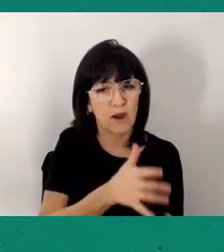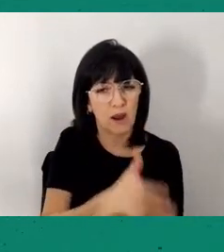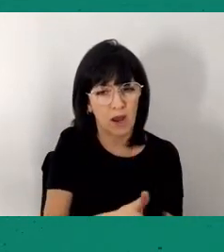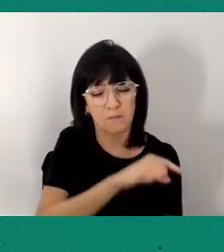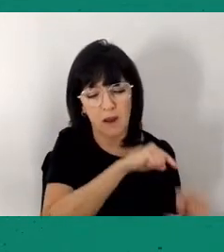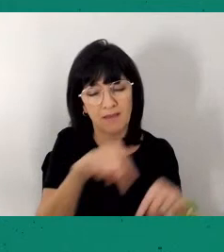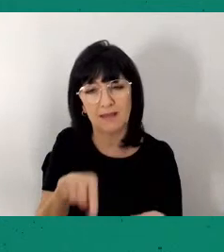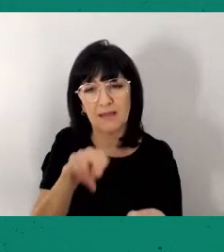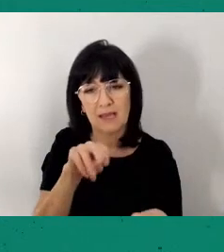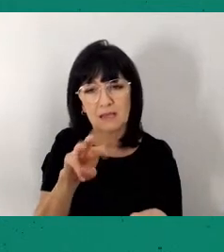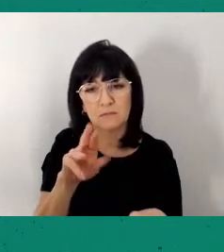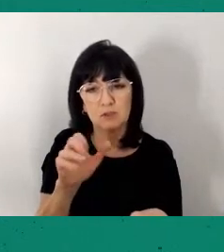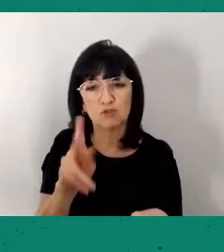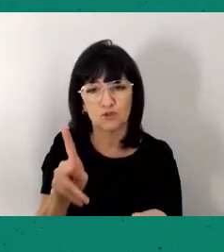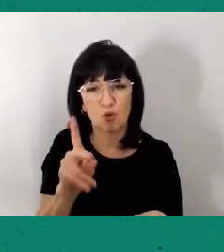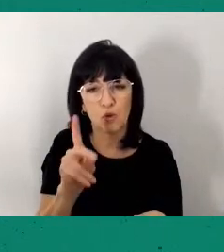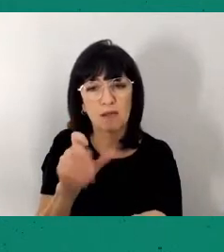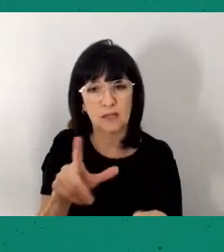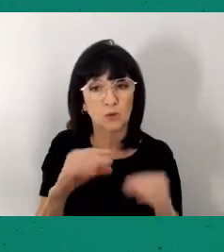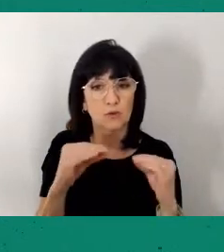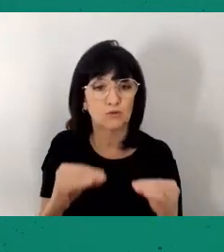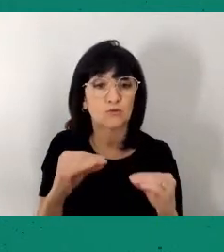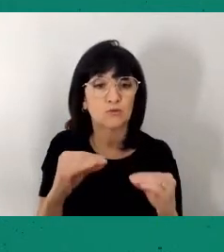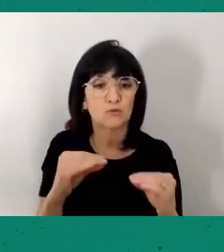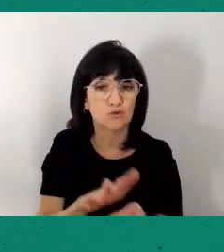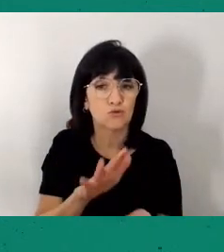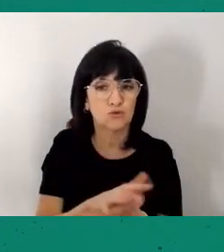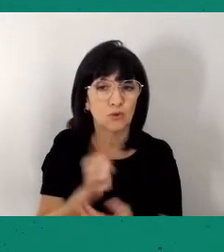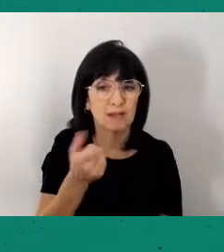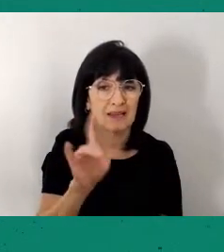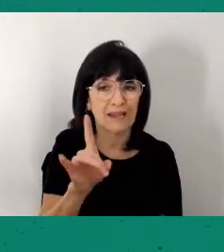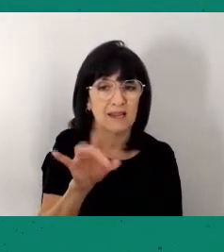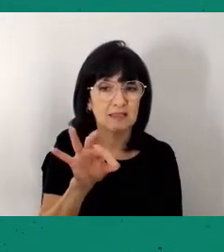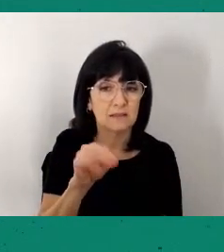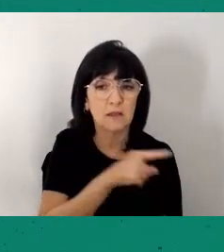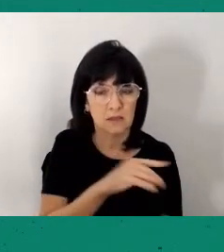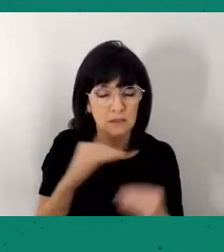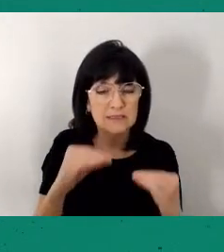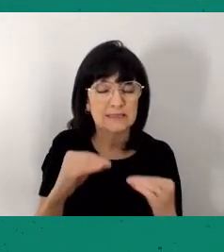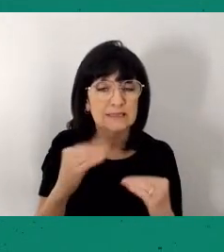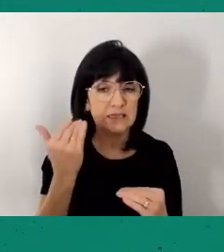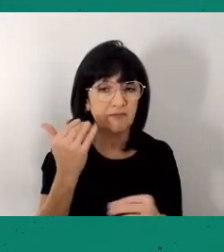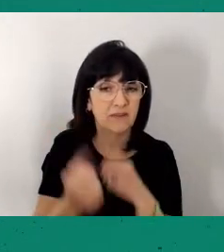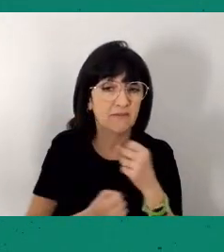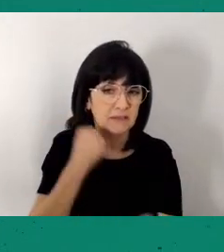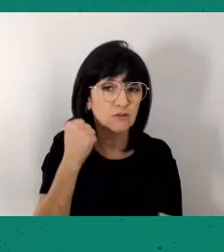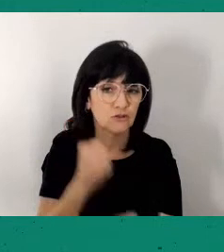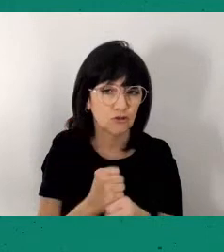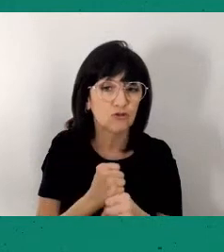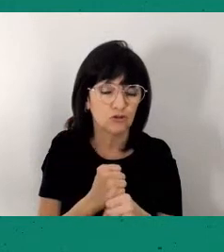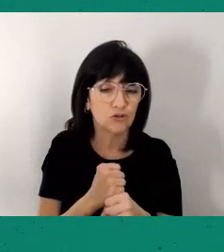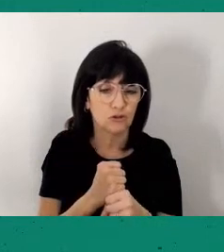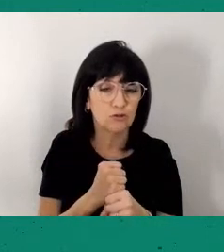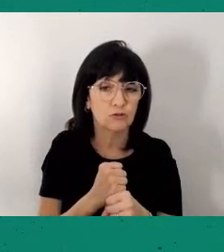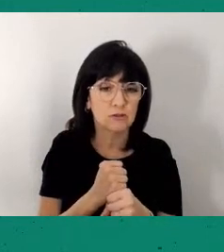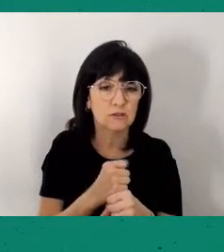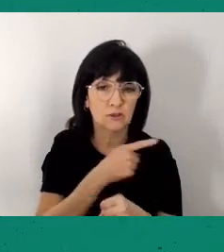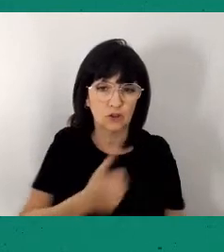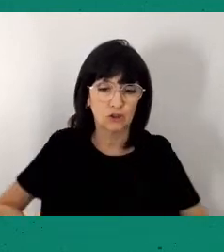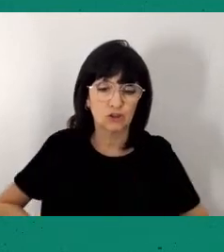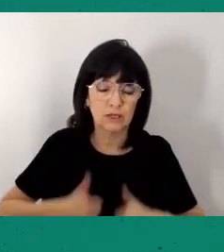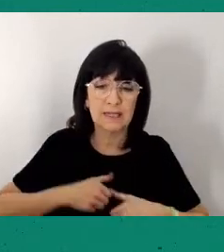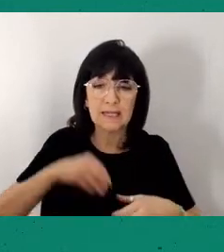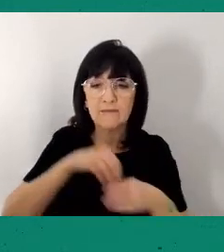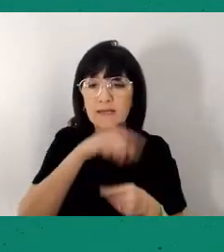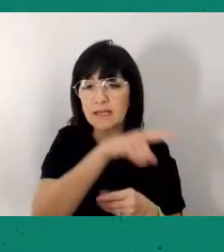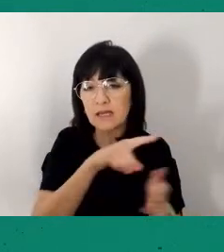school in 1890, and she taught school for 15 years. And for 15 years, she lived in a boarding